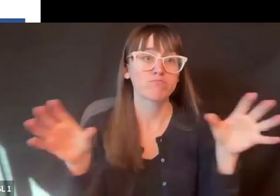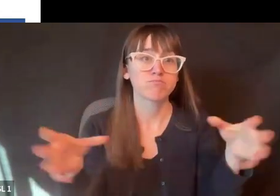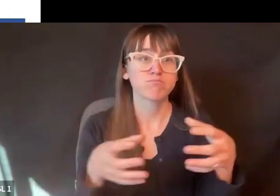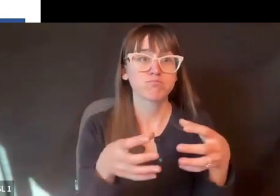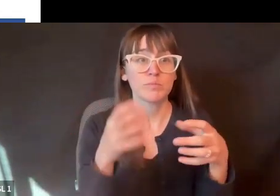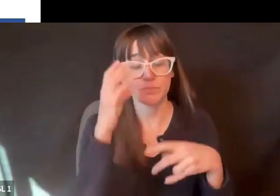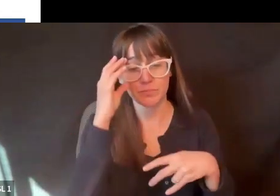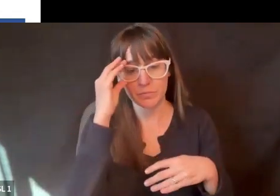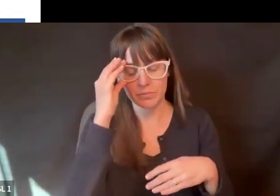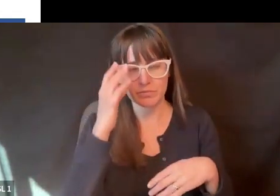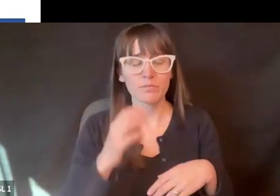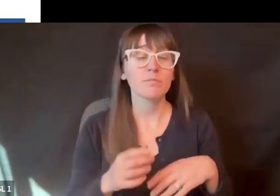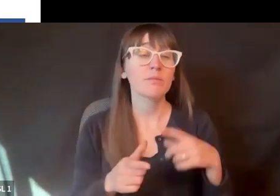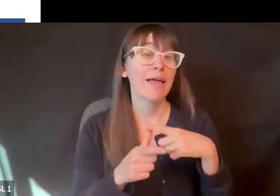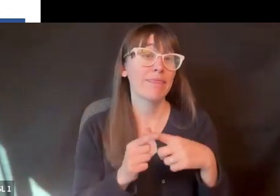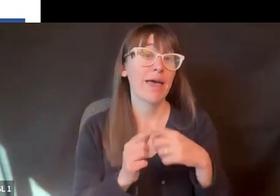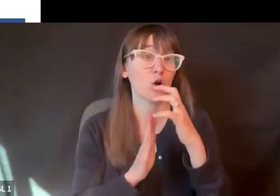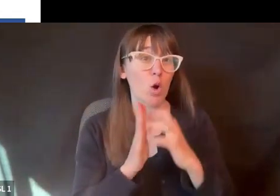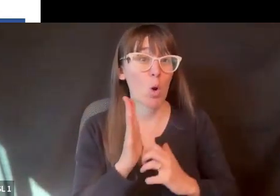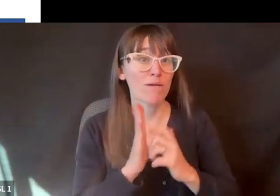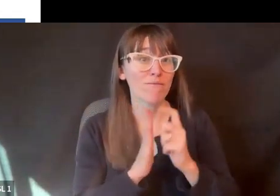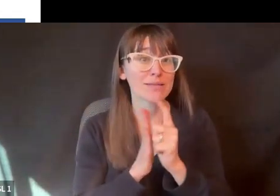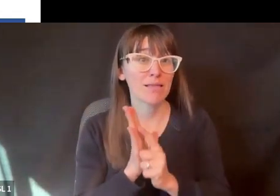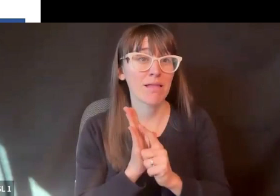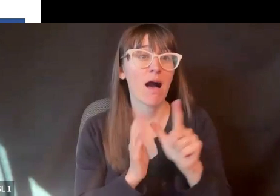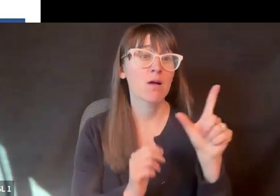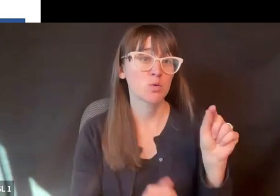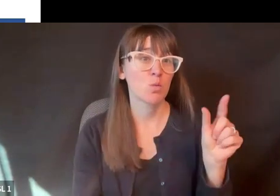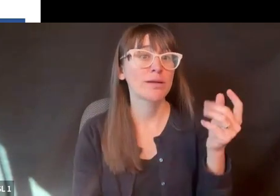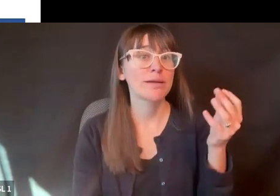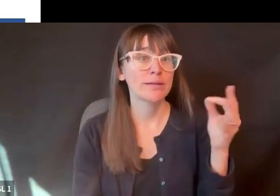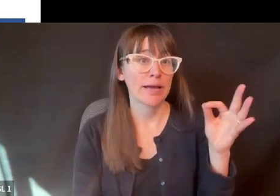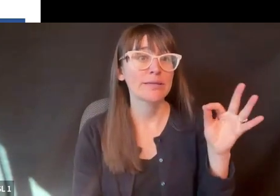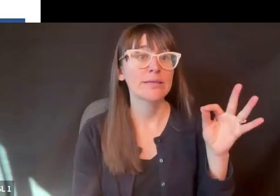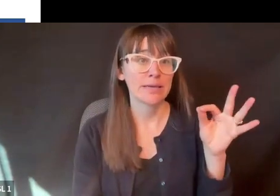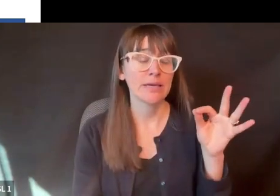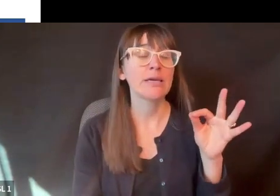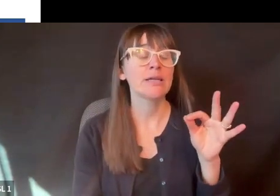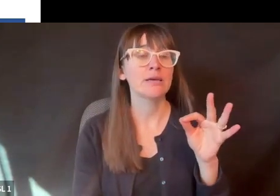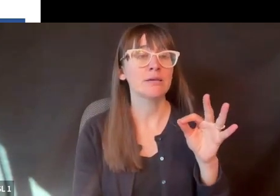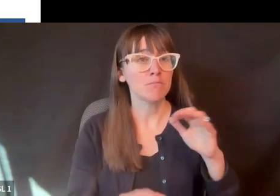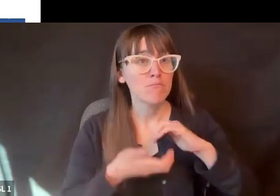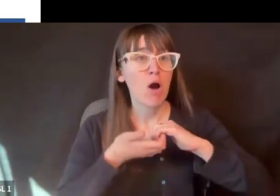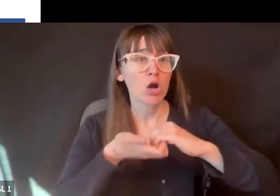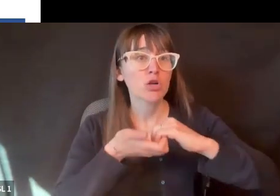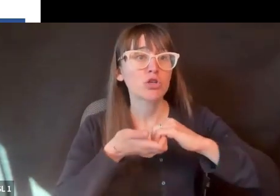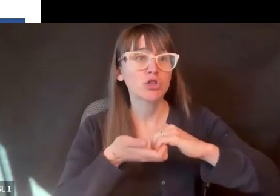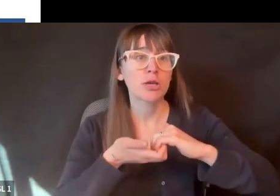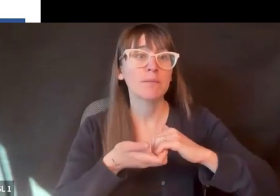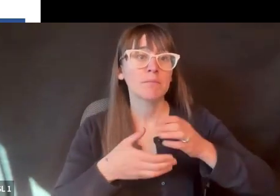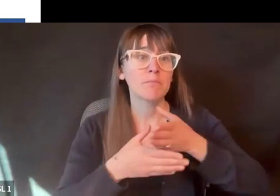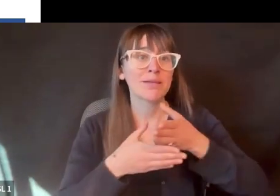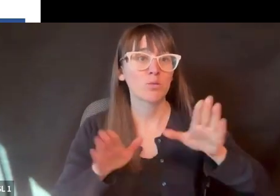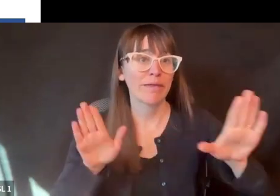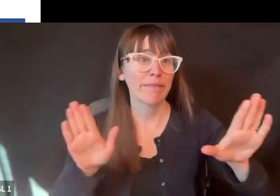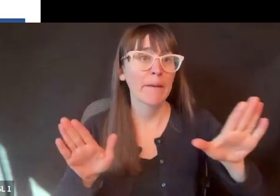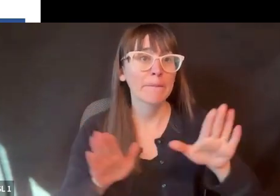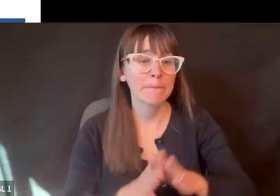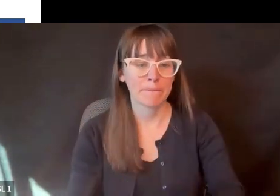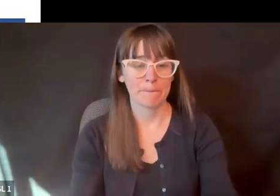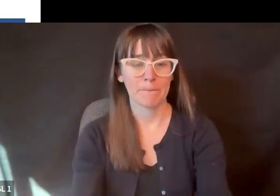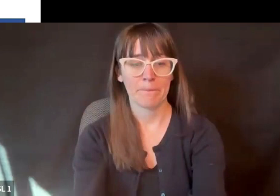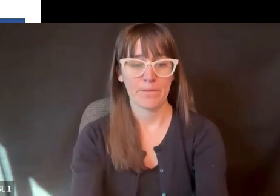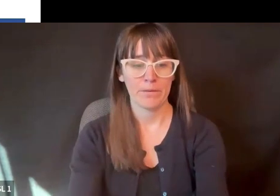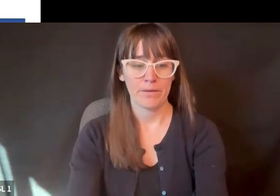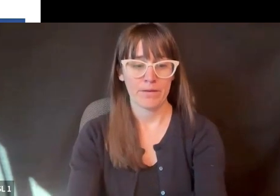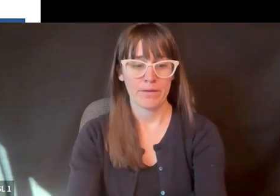So this work really was codified into law in 2019 as this partnership between aging and disability, the